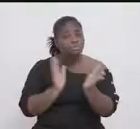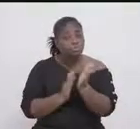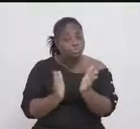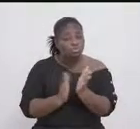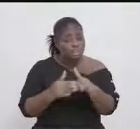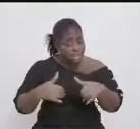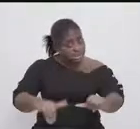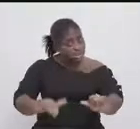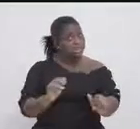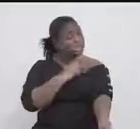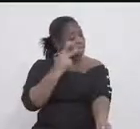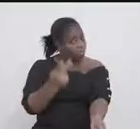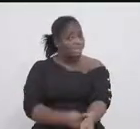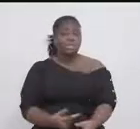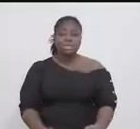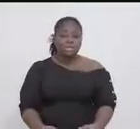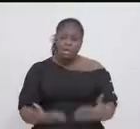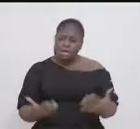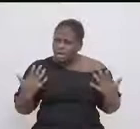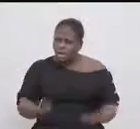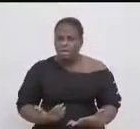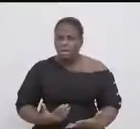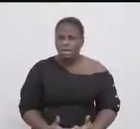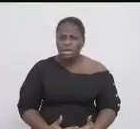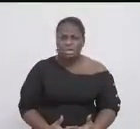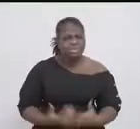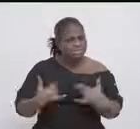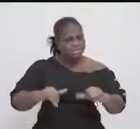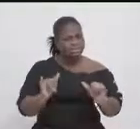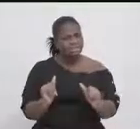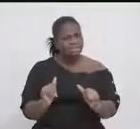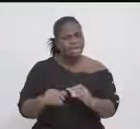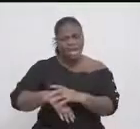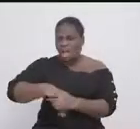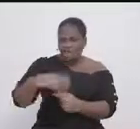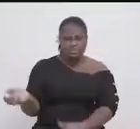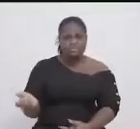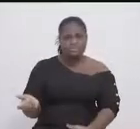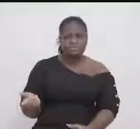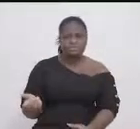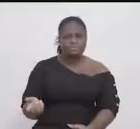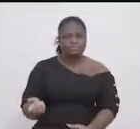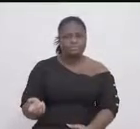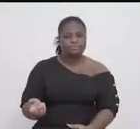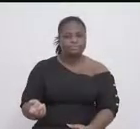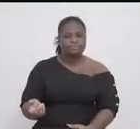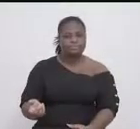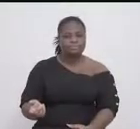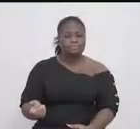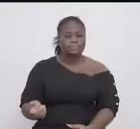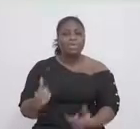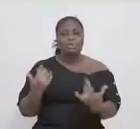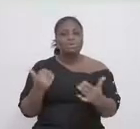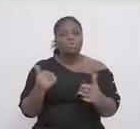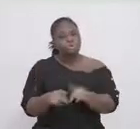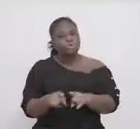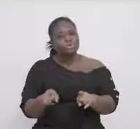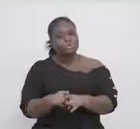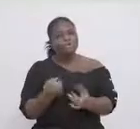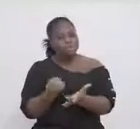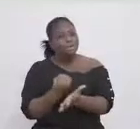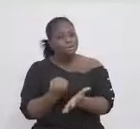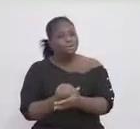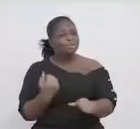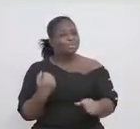know, they didn't opt for that. They still wanted to go out because it's also an economic challenge, like they needed